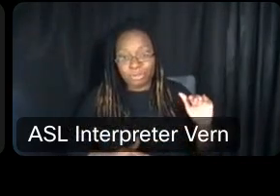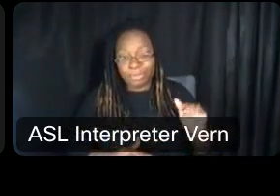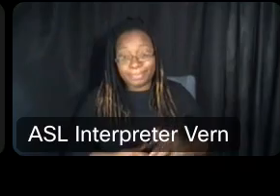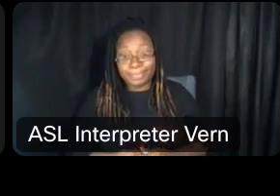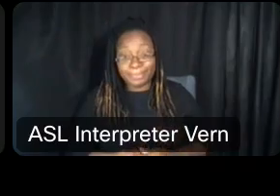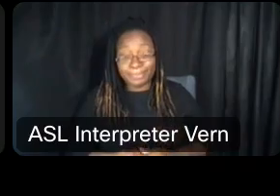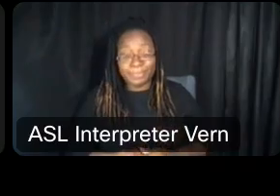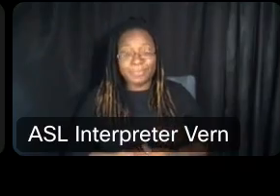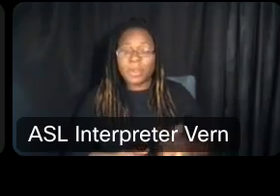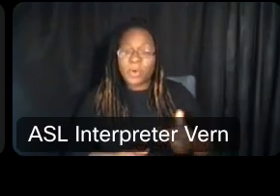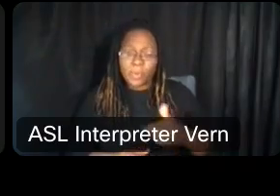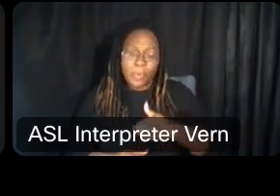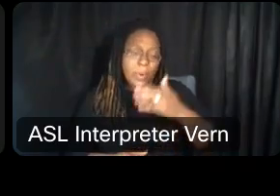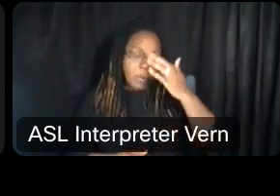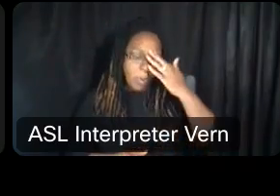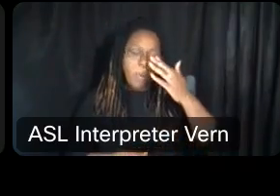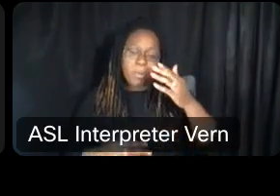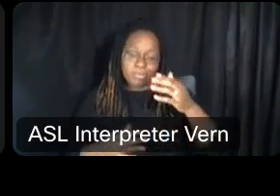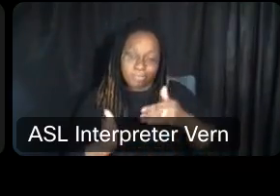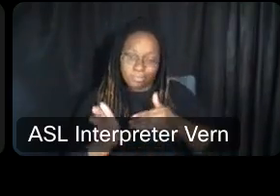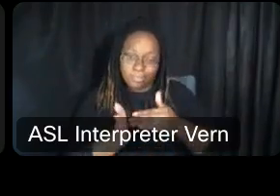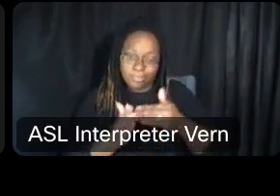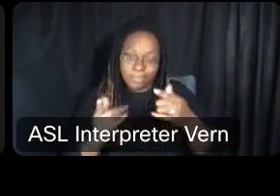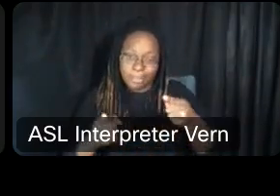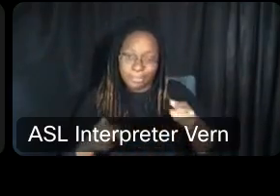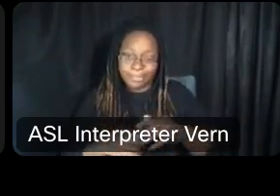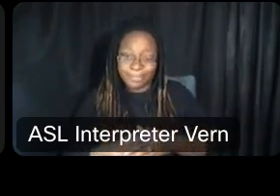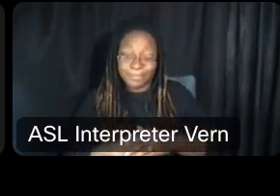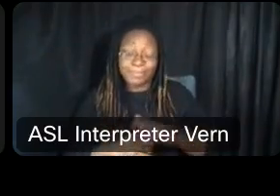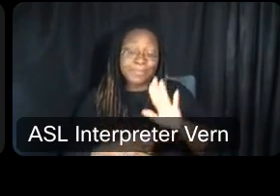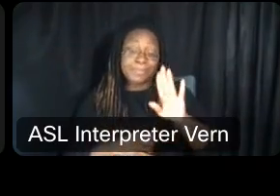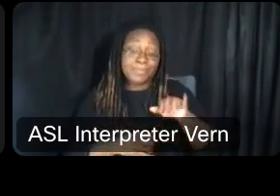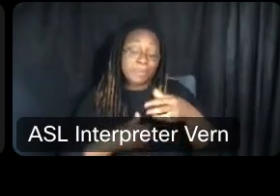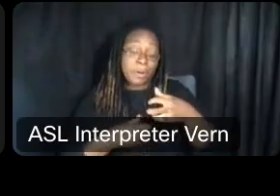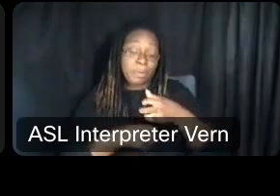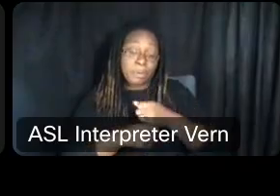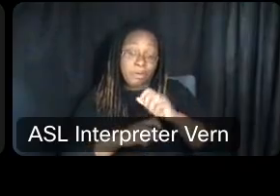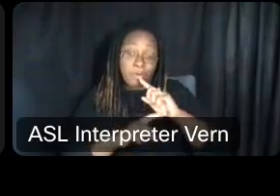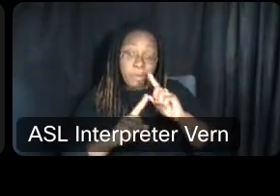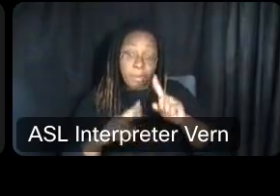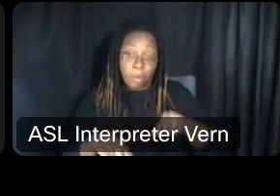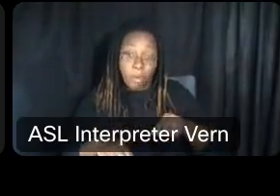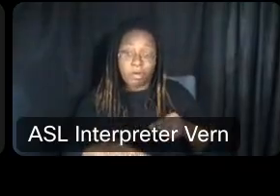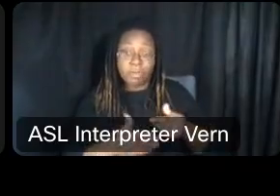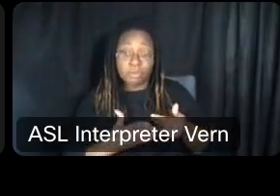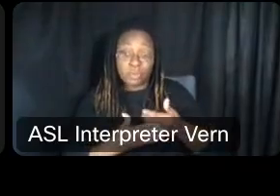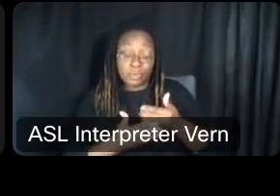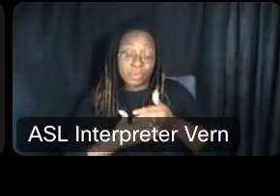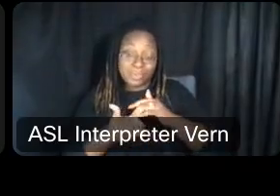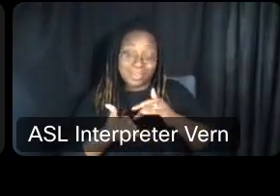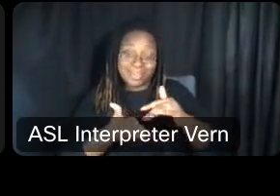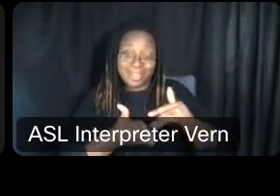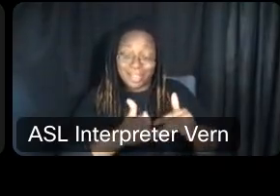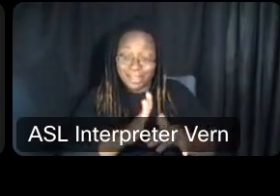common. Actually, a brief report um, on new study findings that we